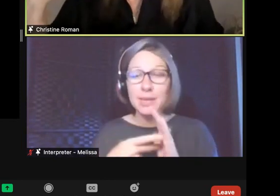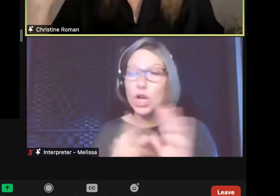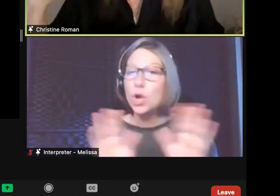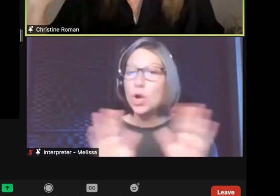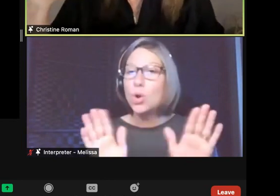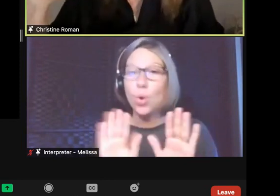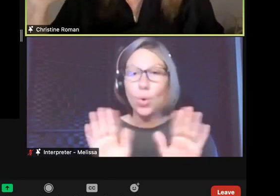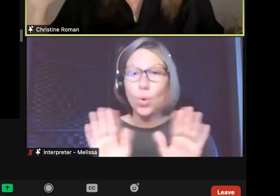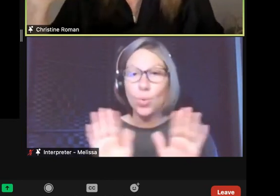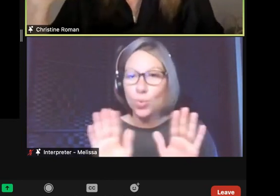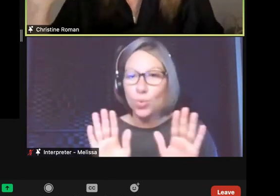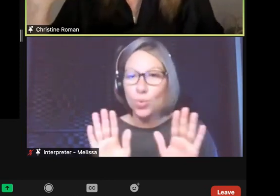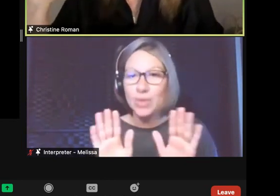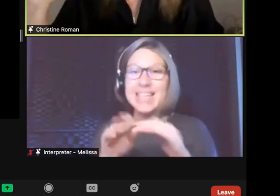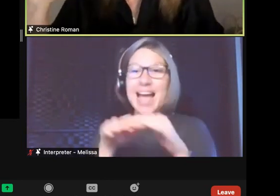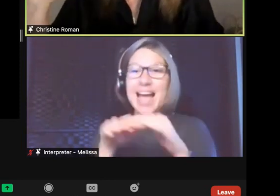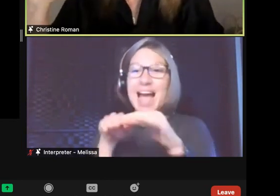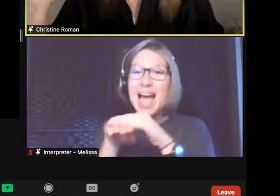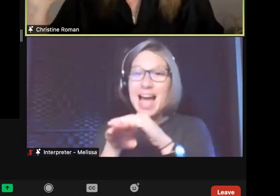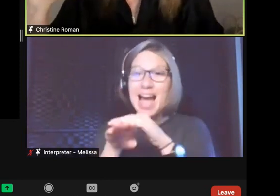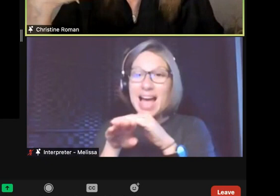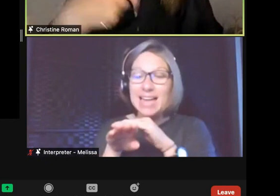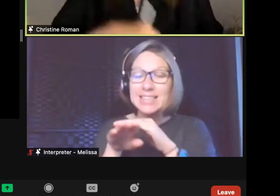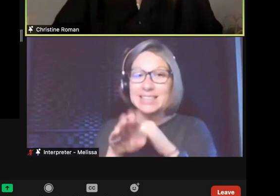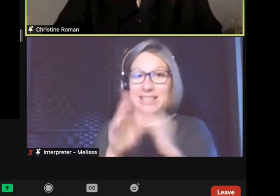really perceive that.